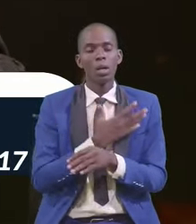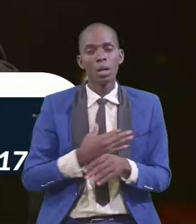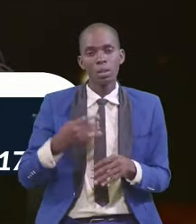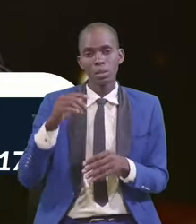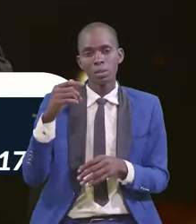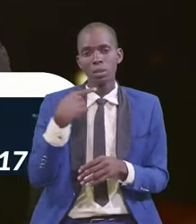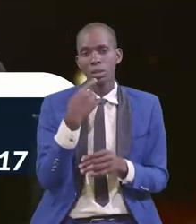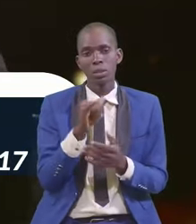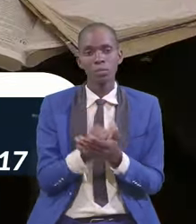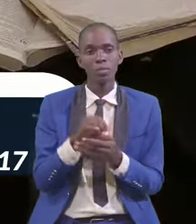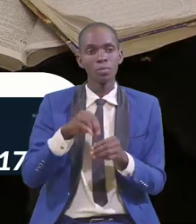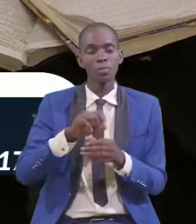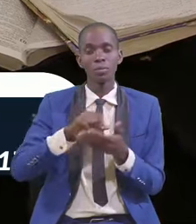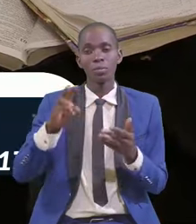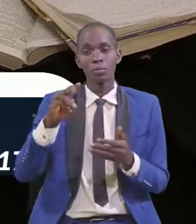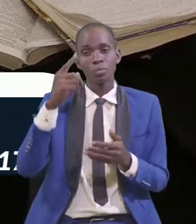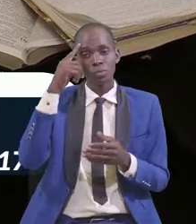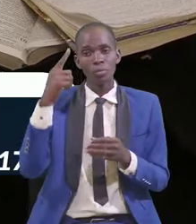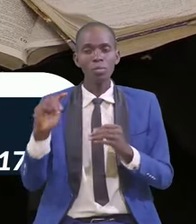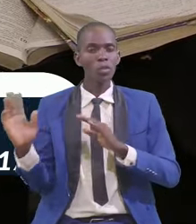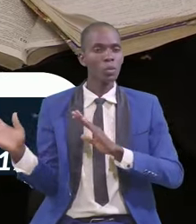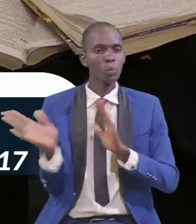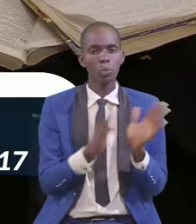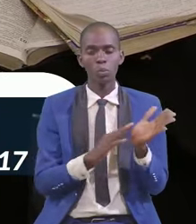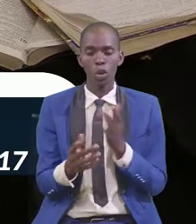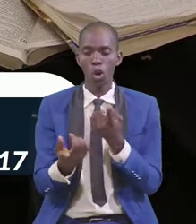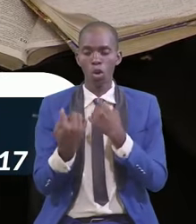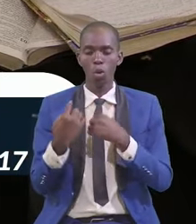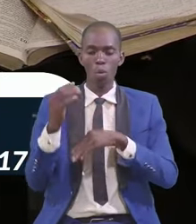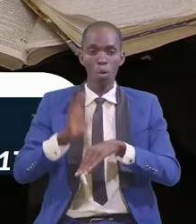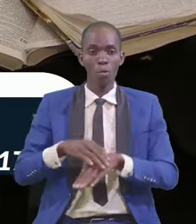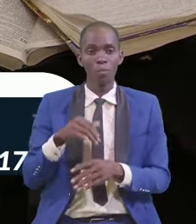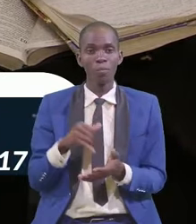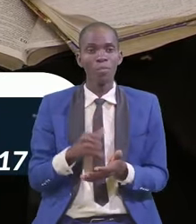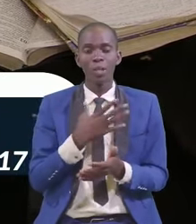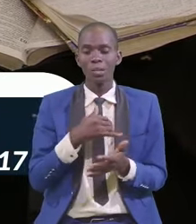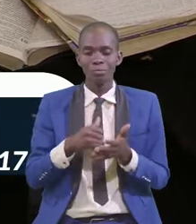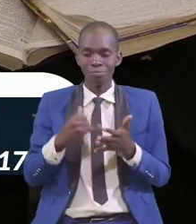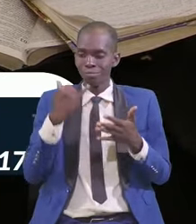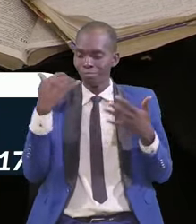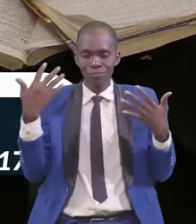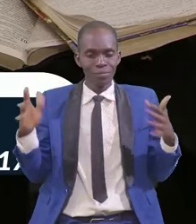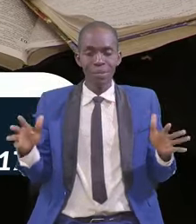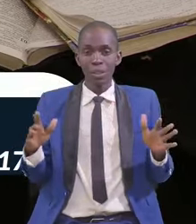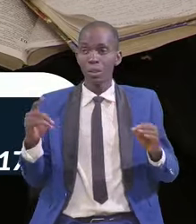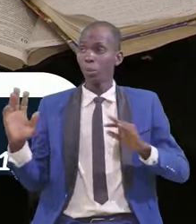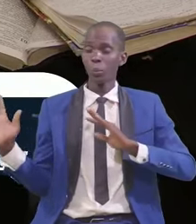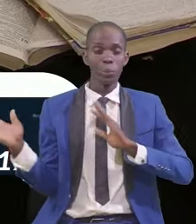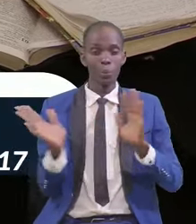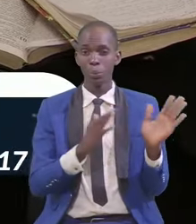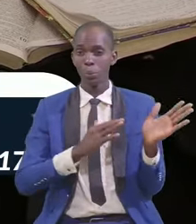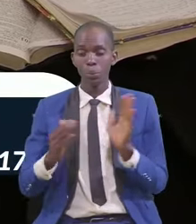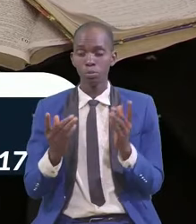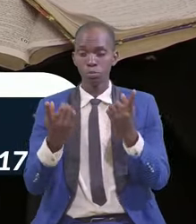wind for the wind passes over it and it is gone the wind